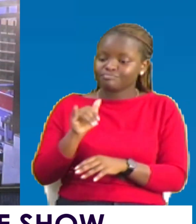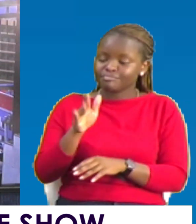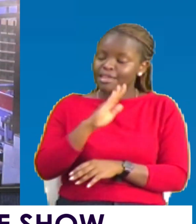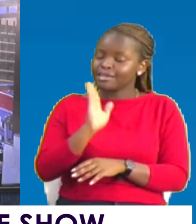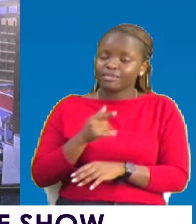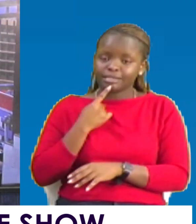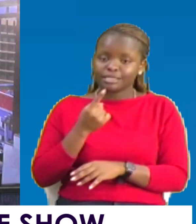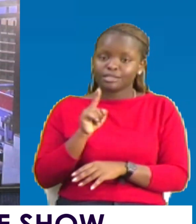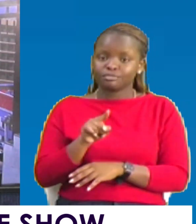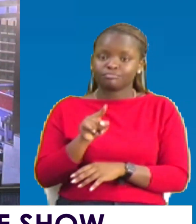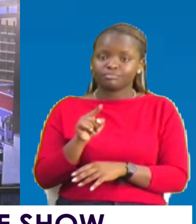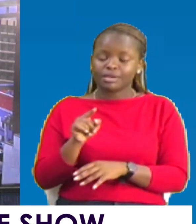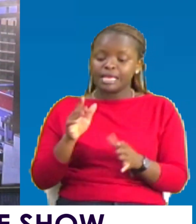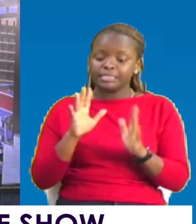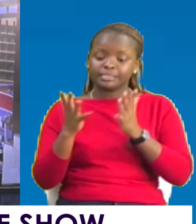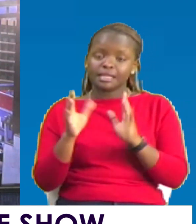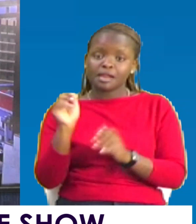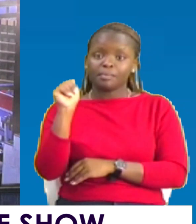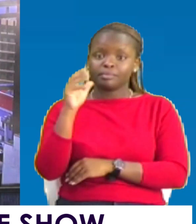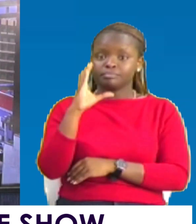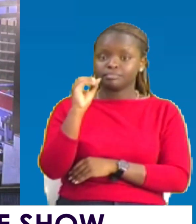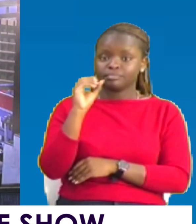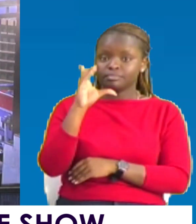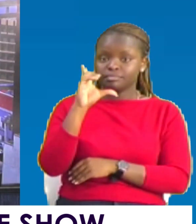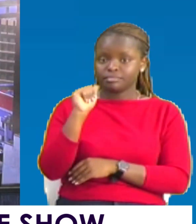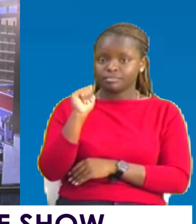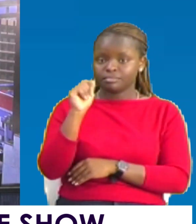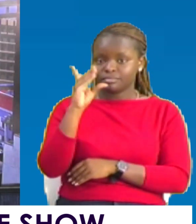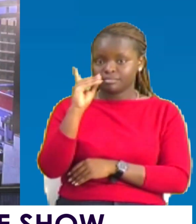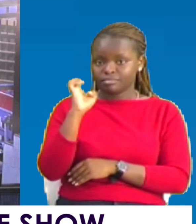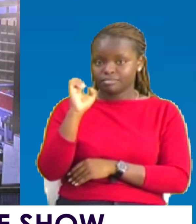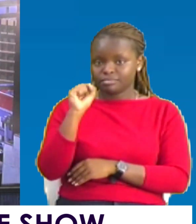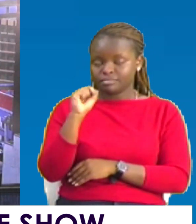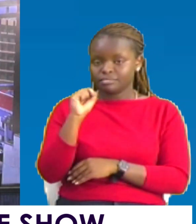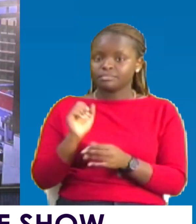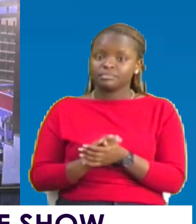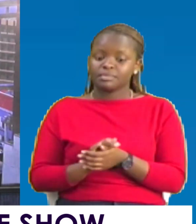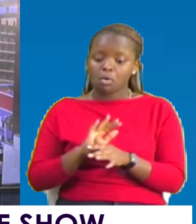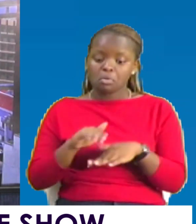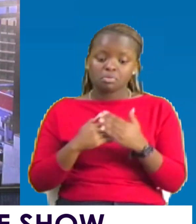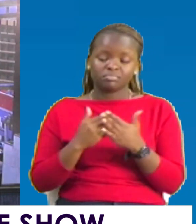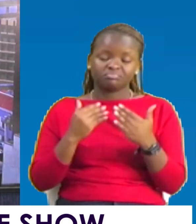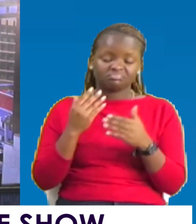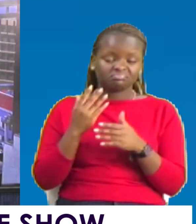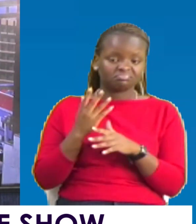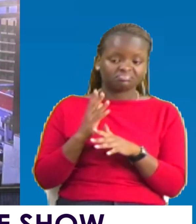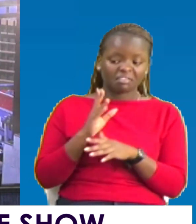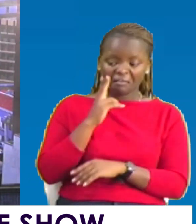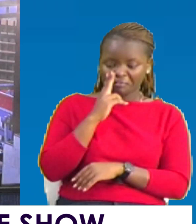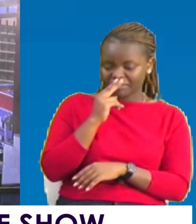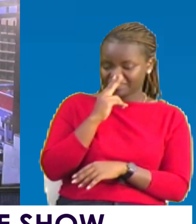They were celebrating accolades. They would bring each other down with all manner of strange things, from